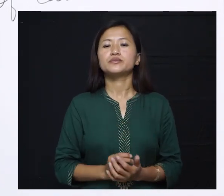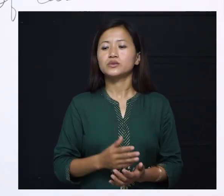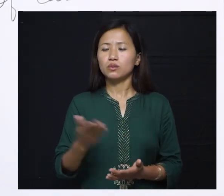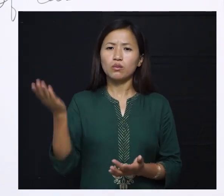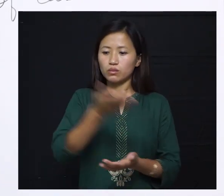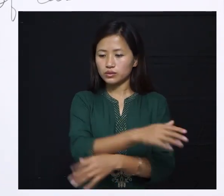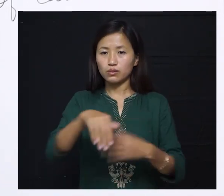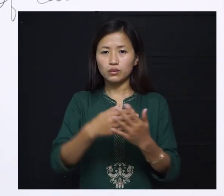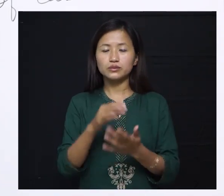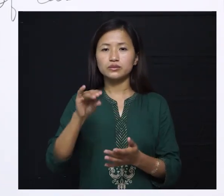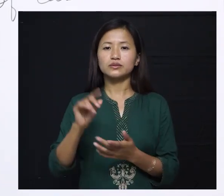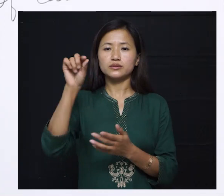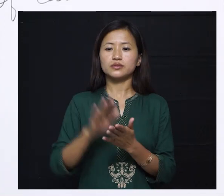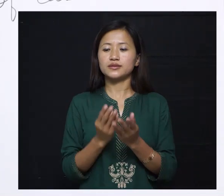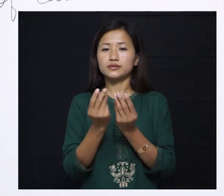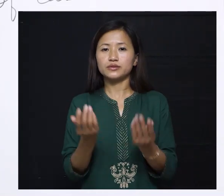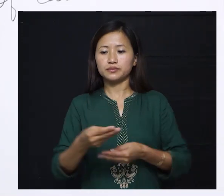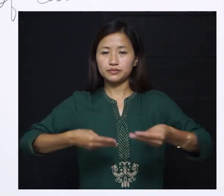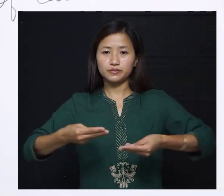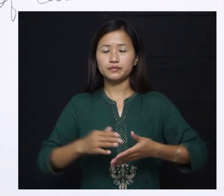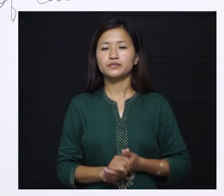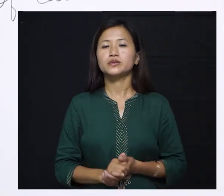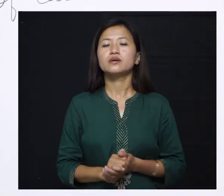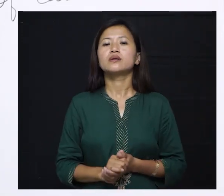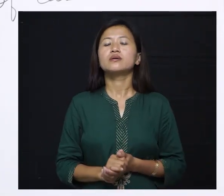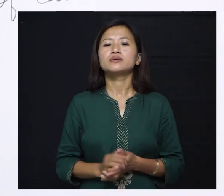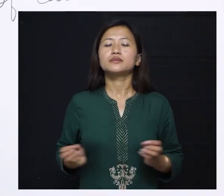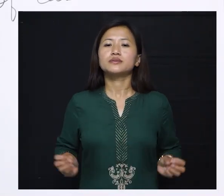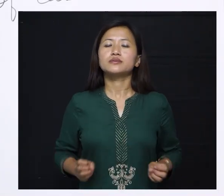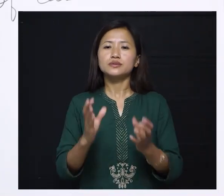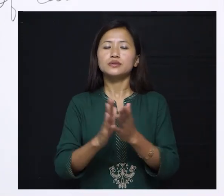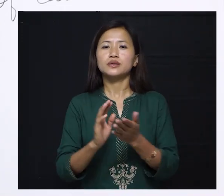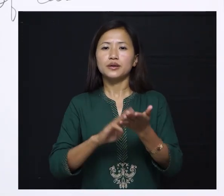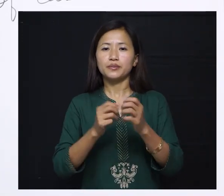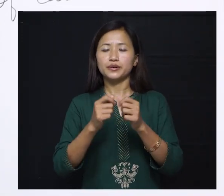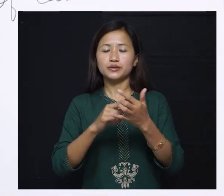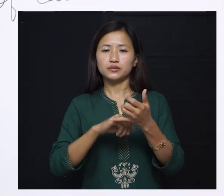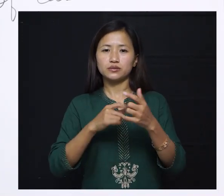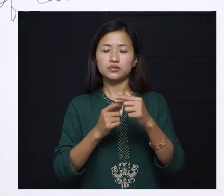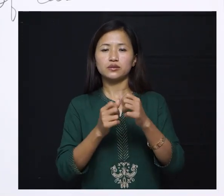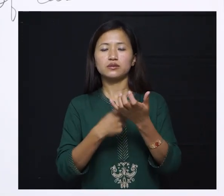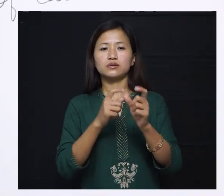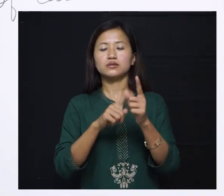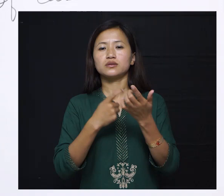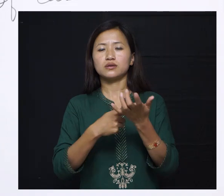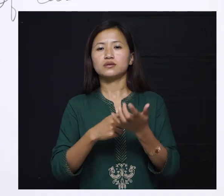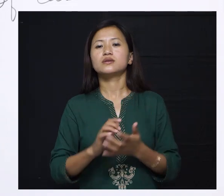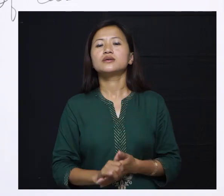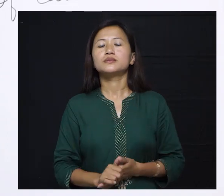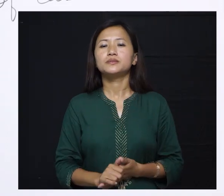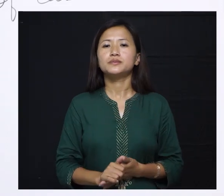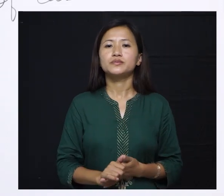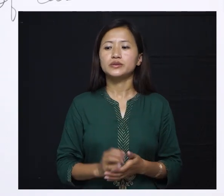doing trade business in Surat. So Surat became the Manchester of the East, and they were connecting to the